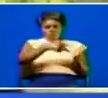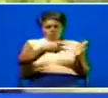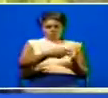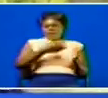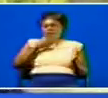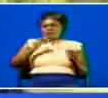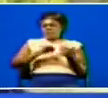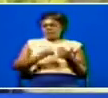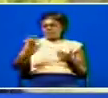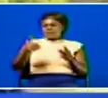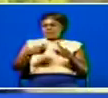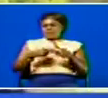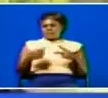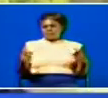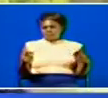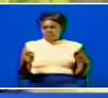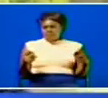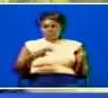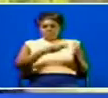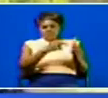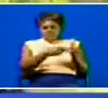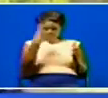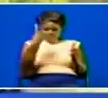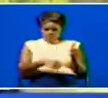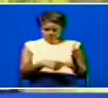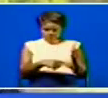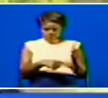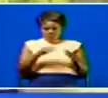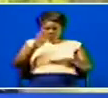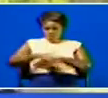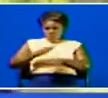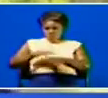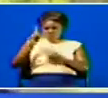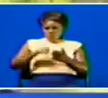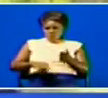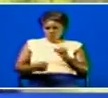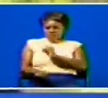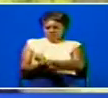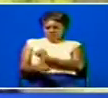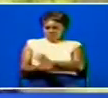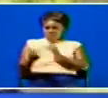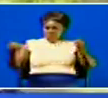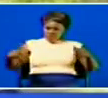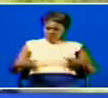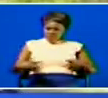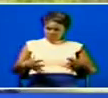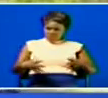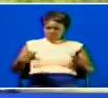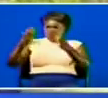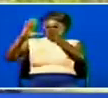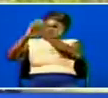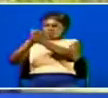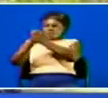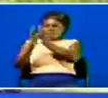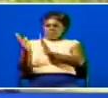husband had started. Therefore, it's only fair that we clarify that it's Jubilee's